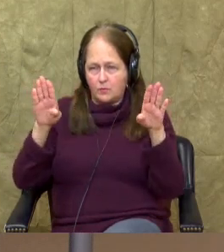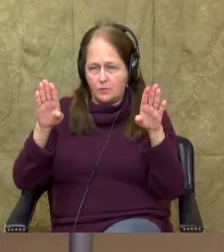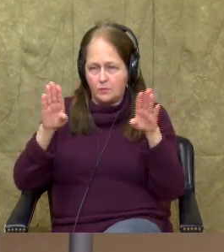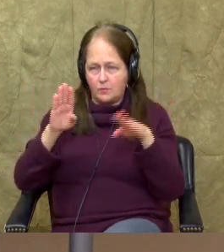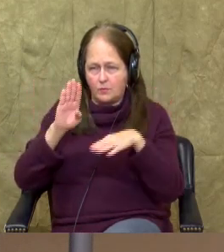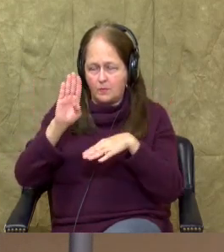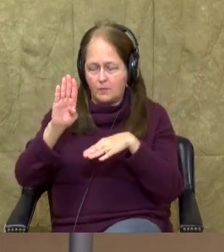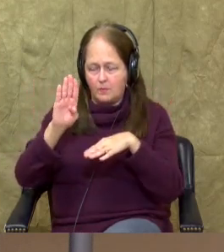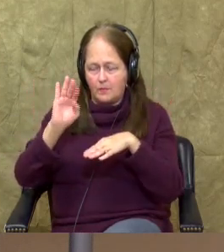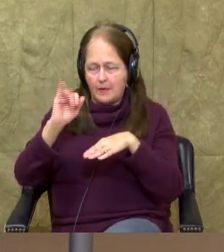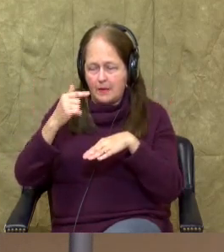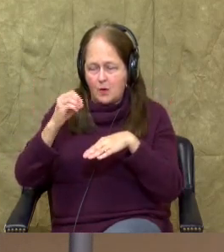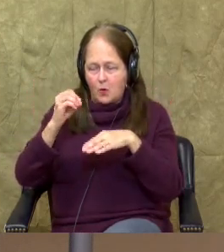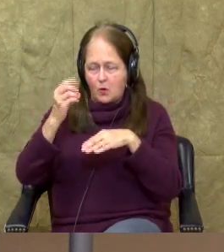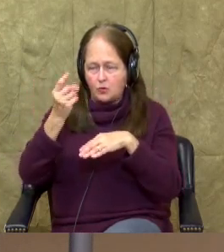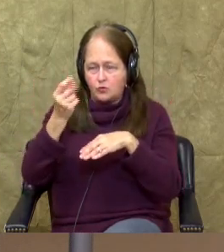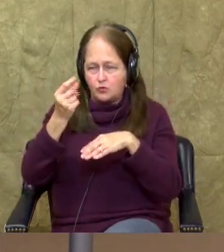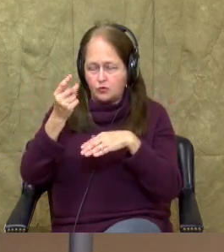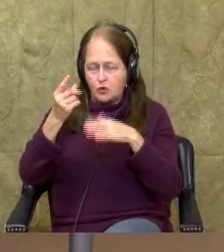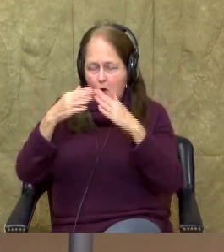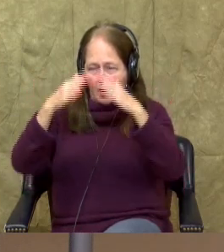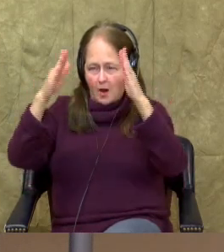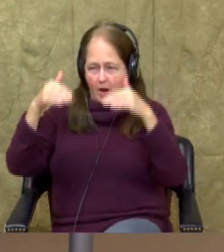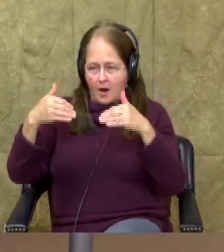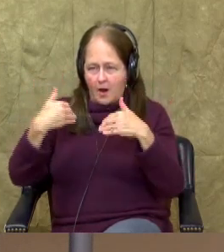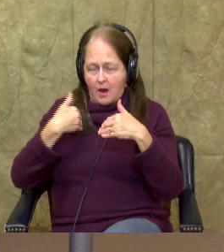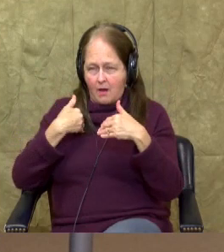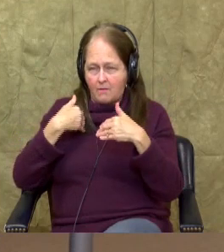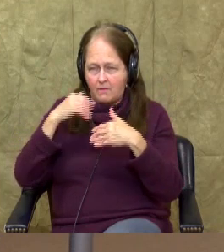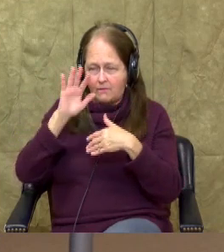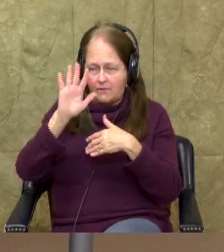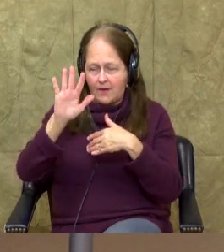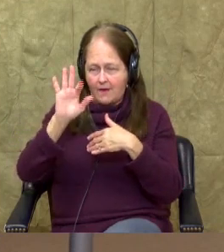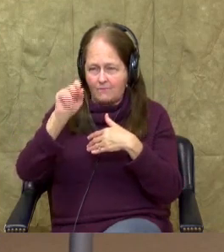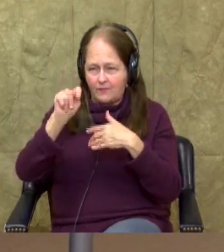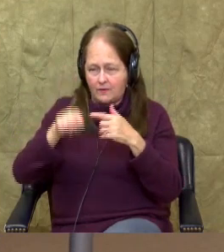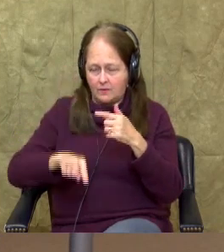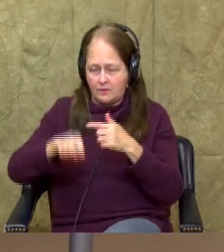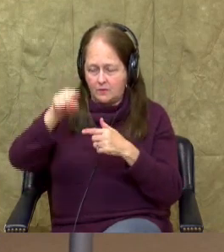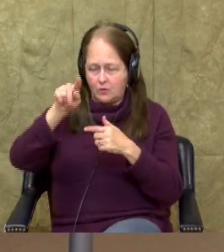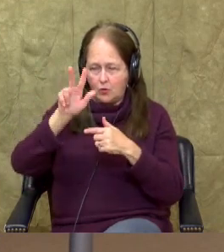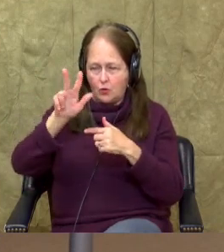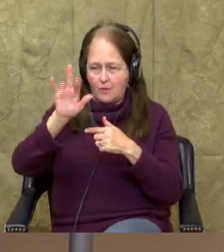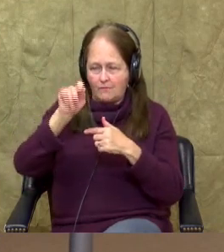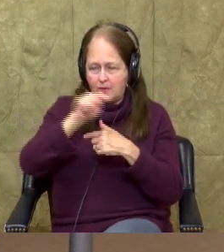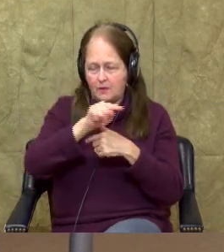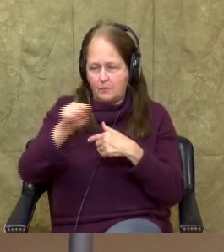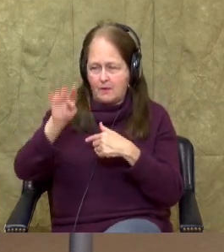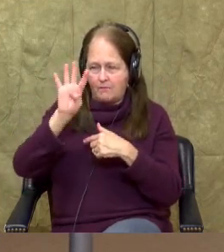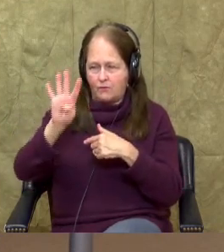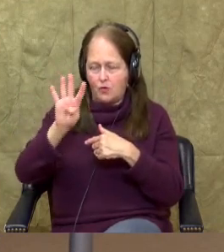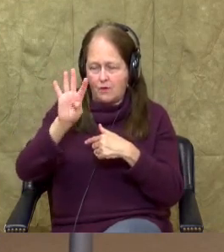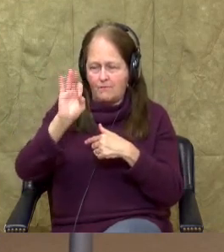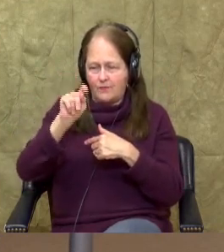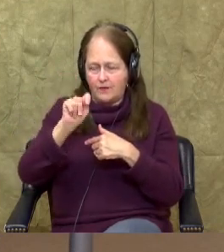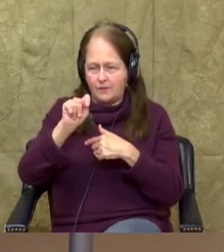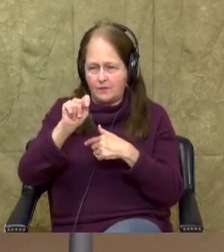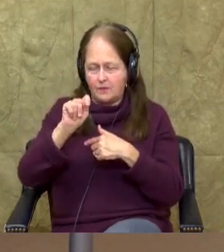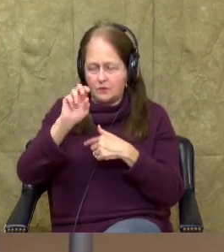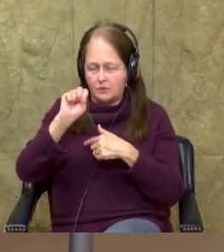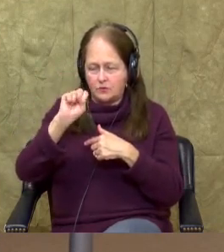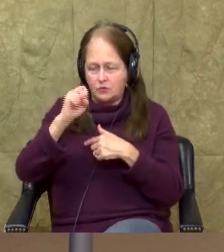Bingo's doghouse has the dimensions of 5 feet by 3 feet by 4 feet.